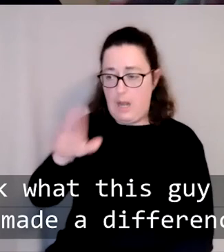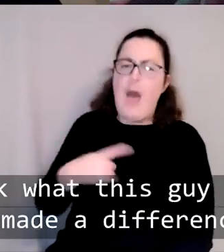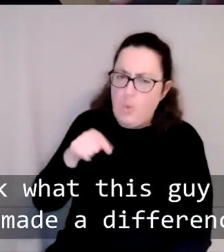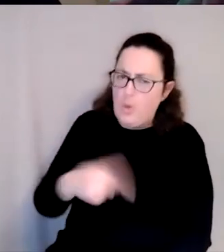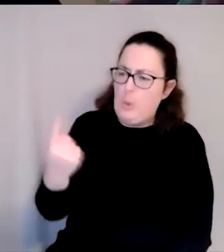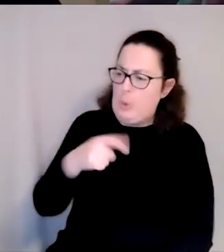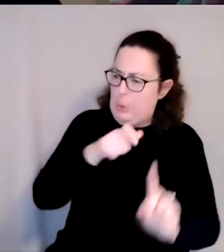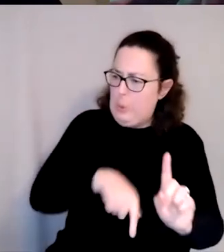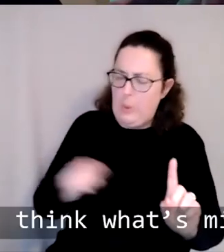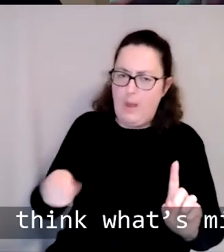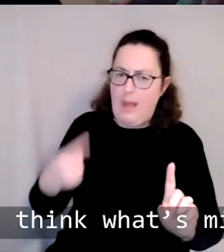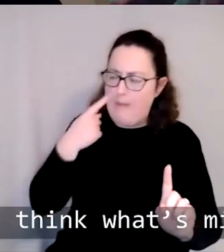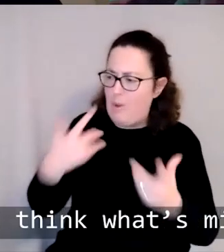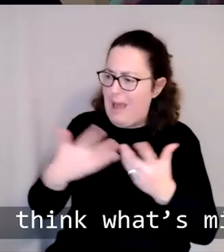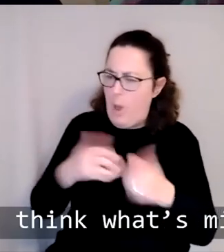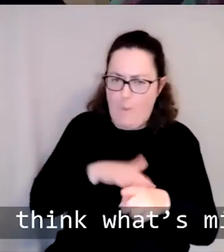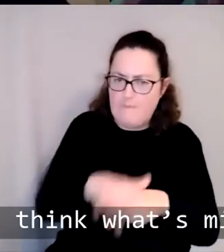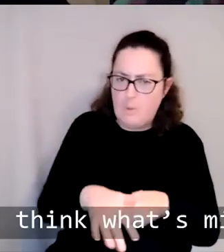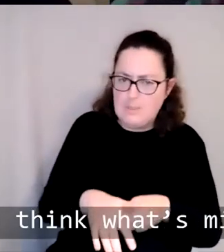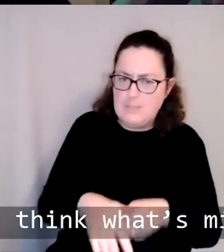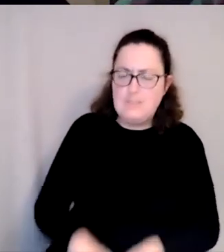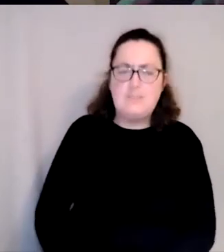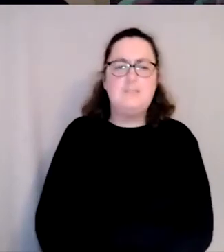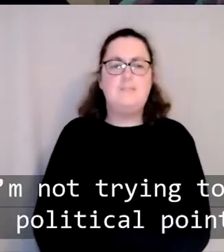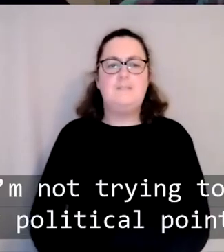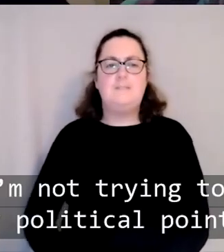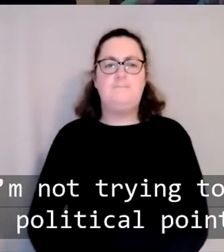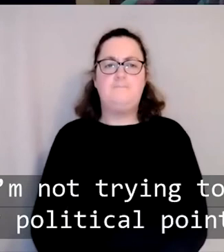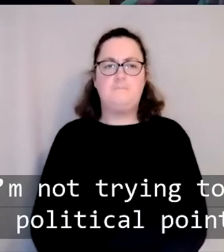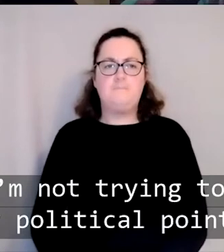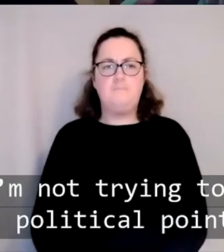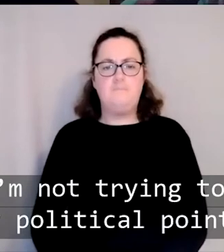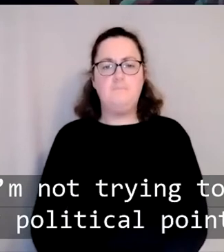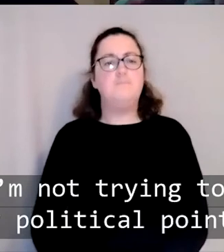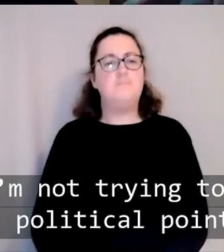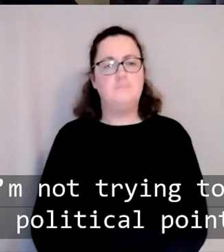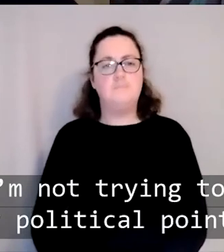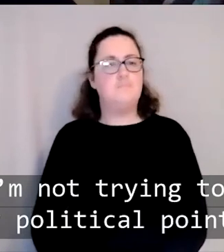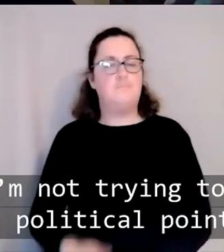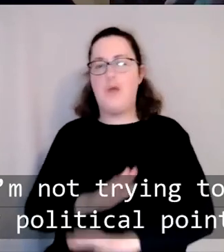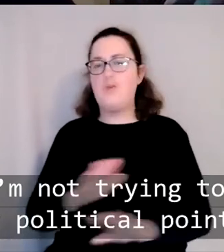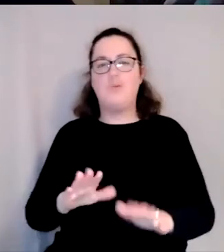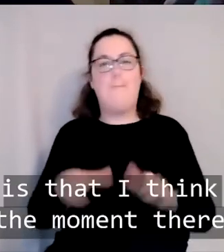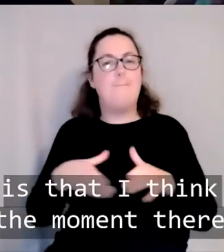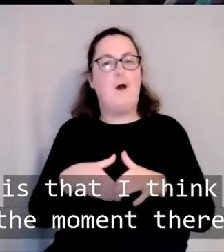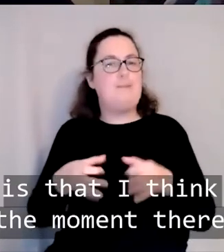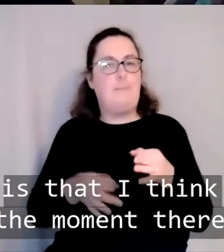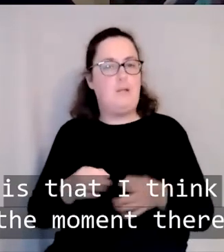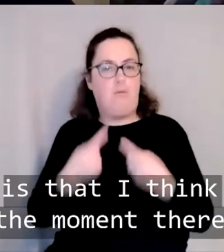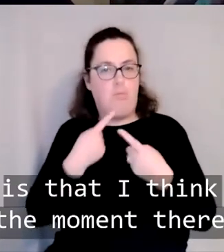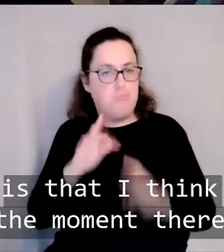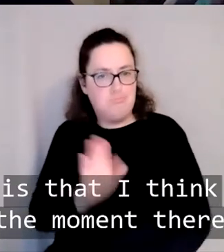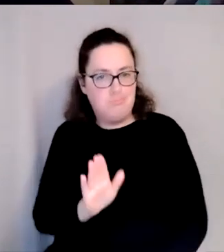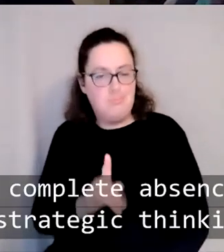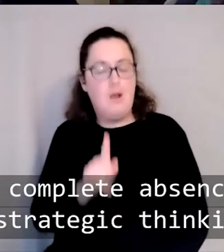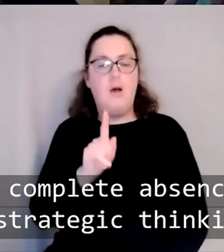made a difference? Yes, I think what's missing, and I'm not trying to make a party political point here, is that I think